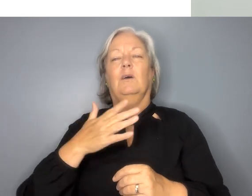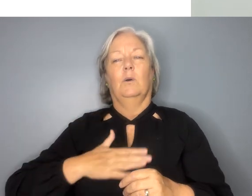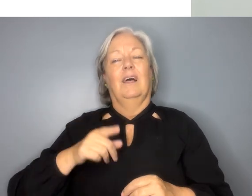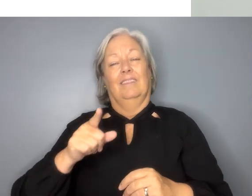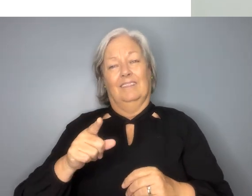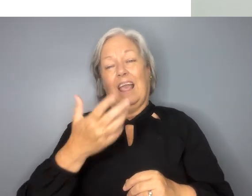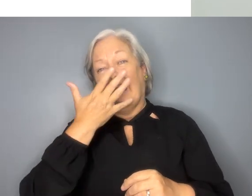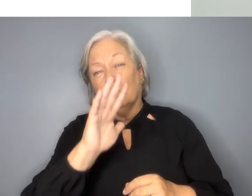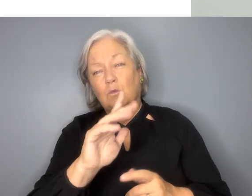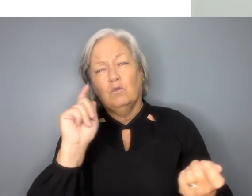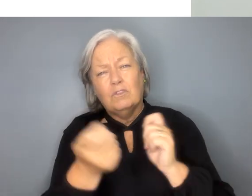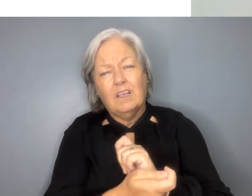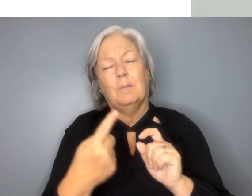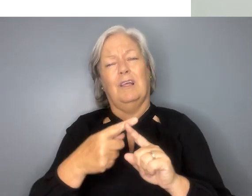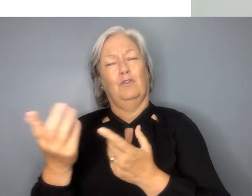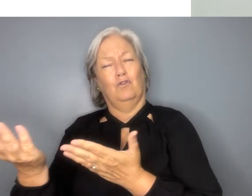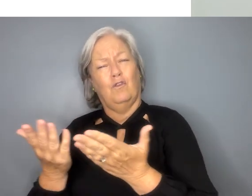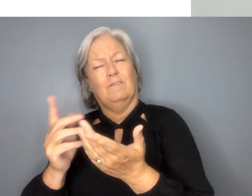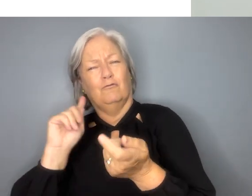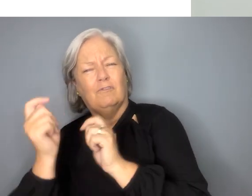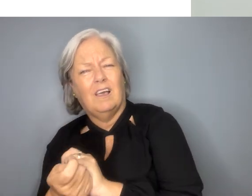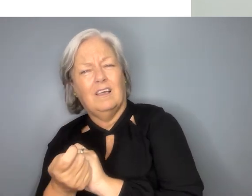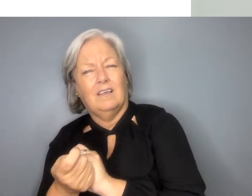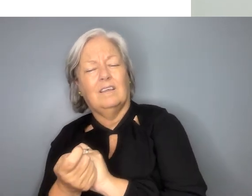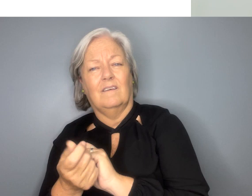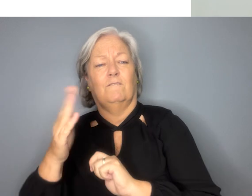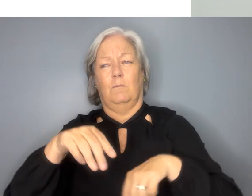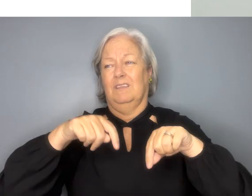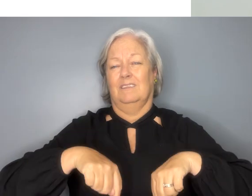with broader societal attitudes and services as reflected